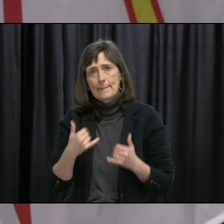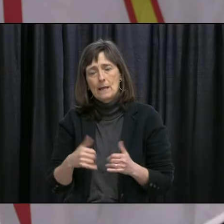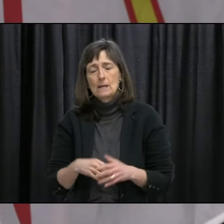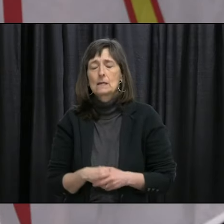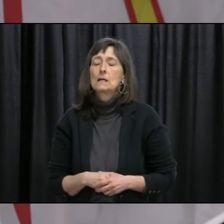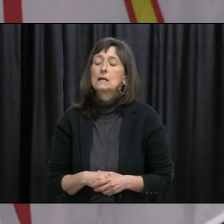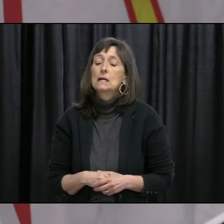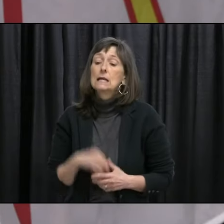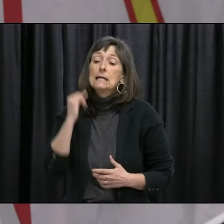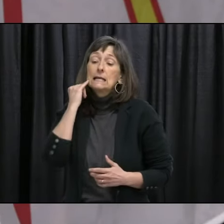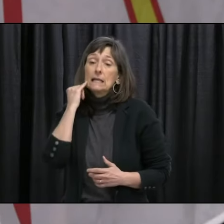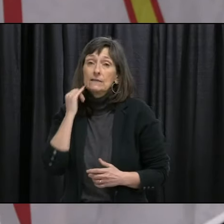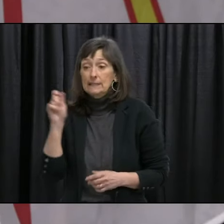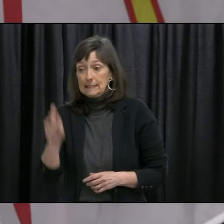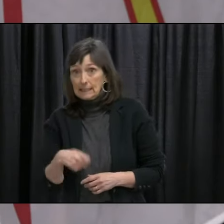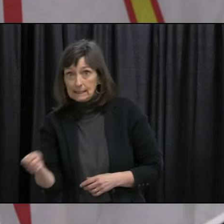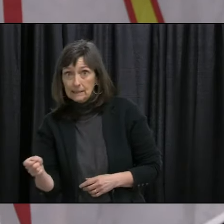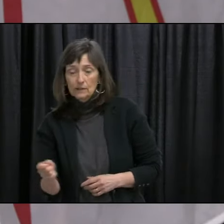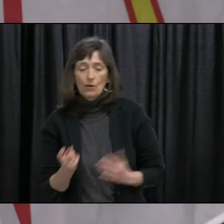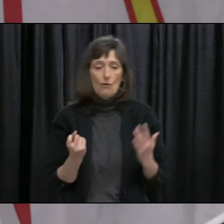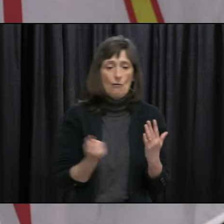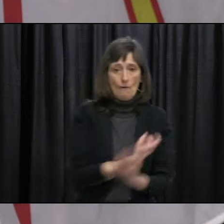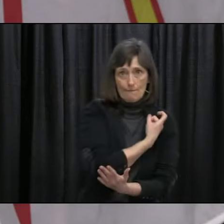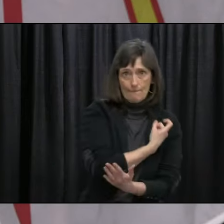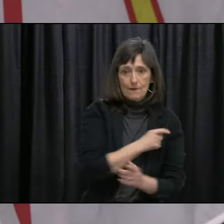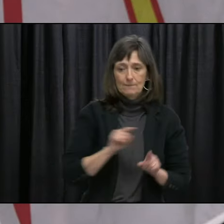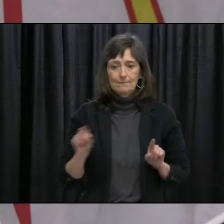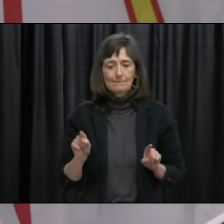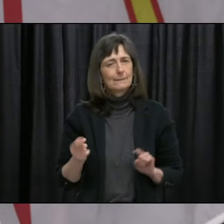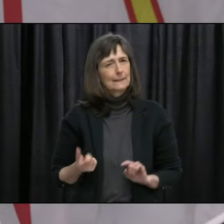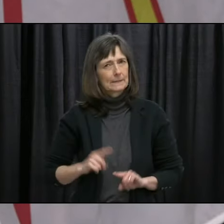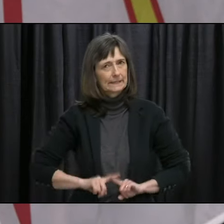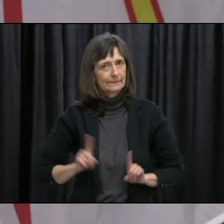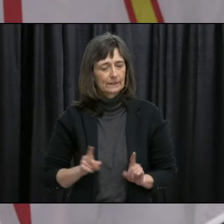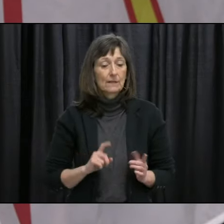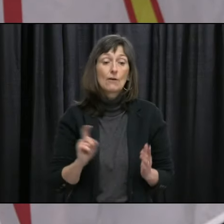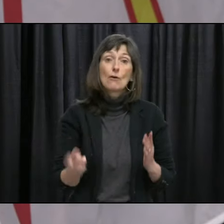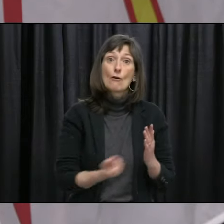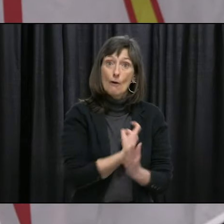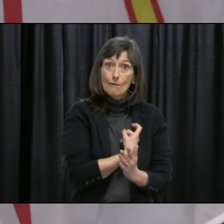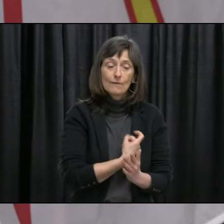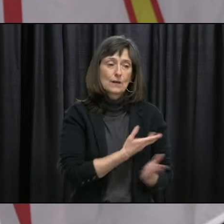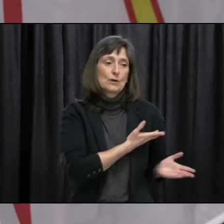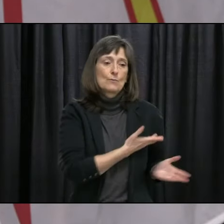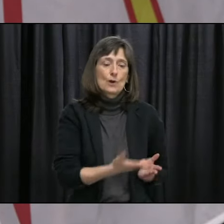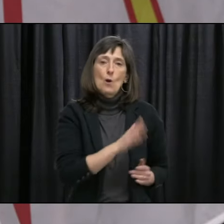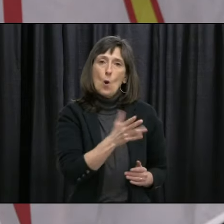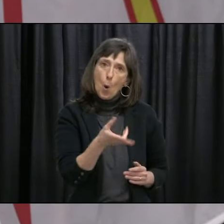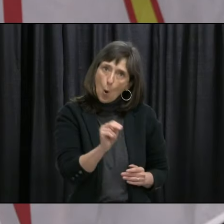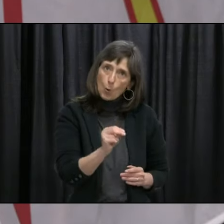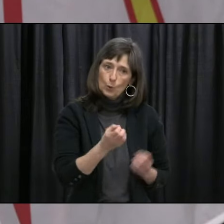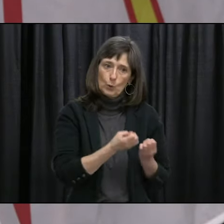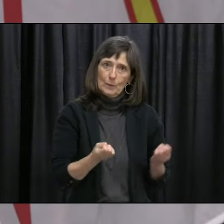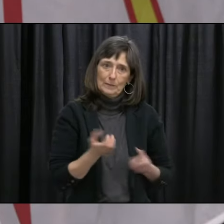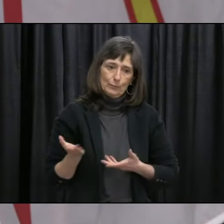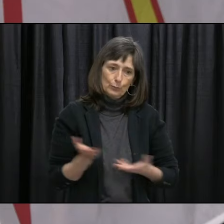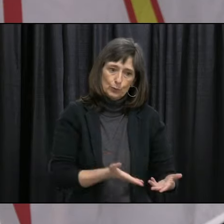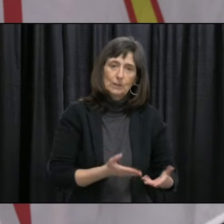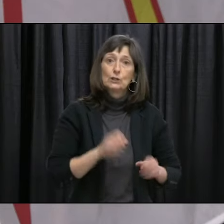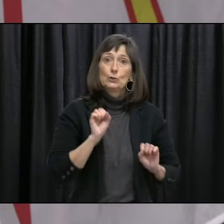comparing them to golf, it's a little bit different. In golf, there is, you bring your own clubs, you use your own equipment, you can